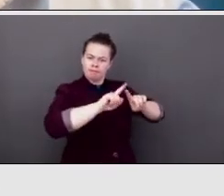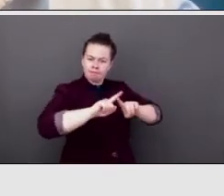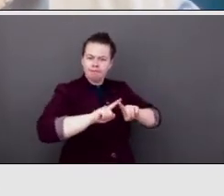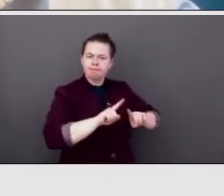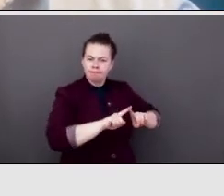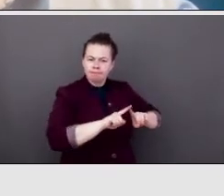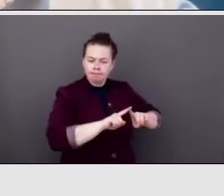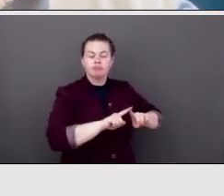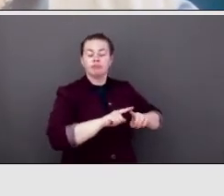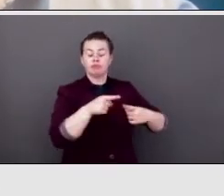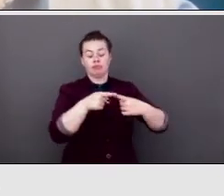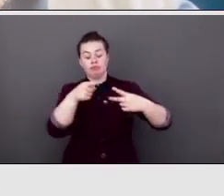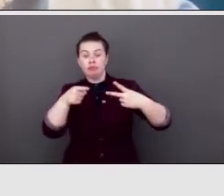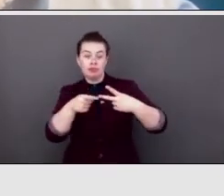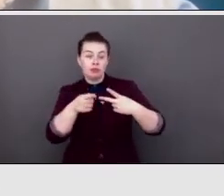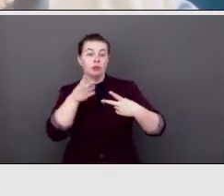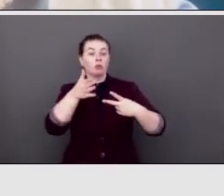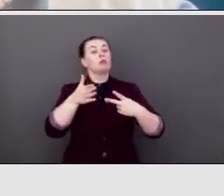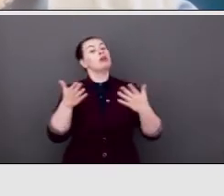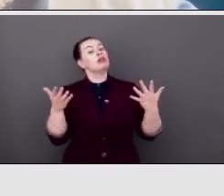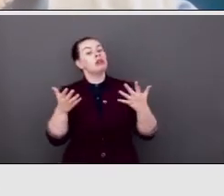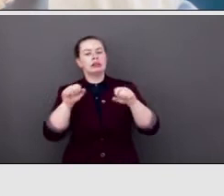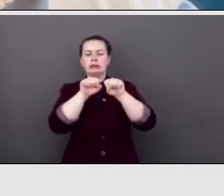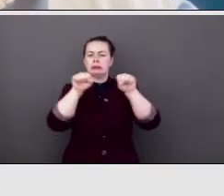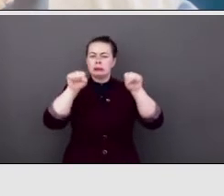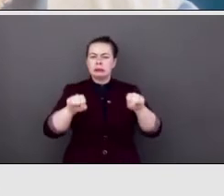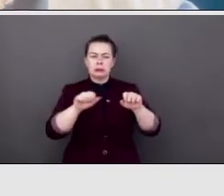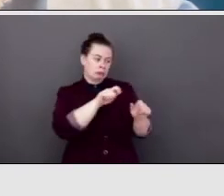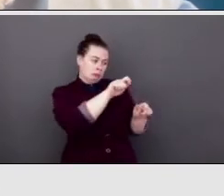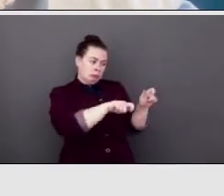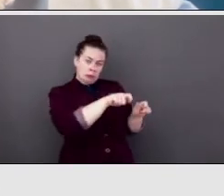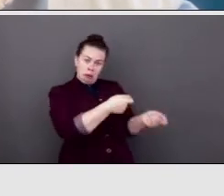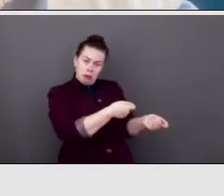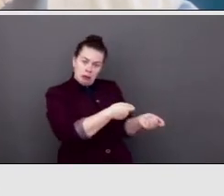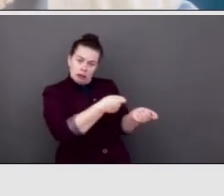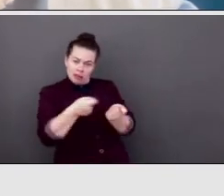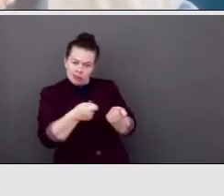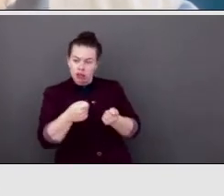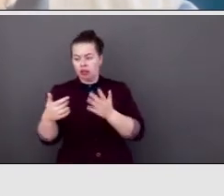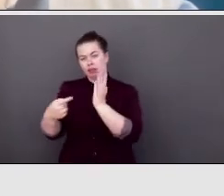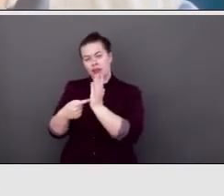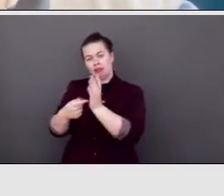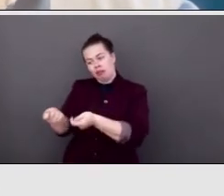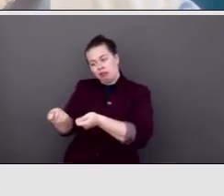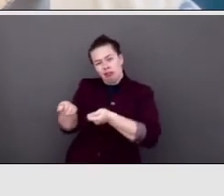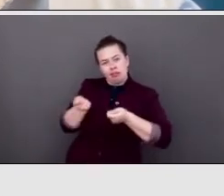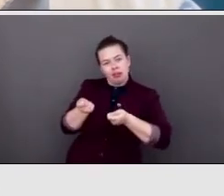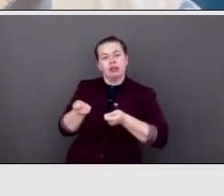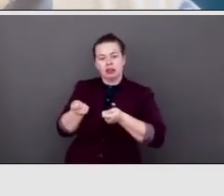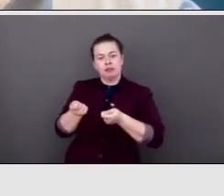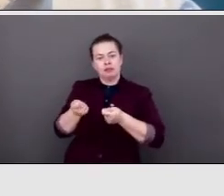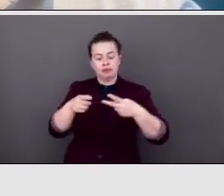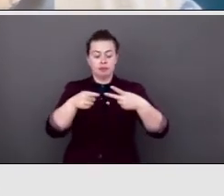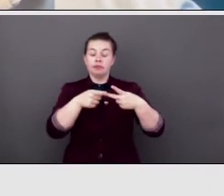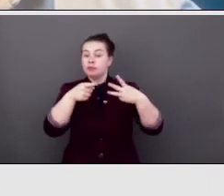will create an ecosystem of relevant applications and an ecosystem of participants within the project. SHAPES